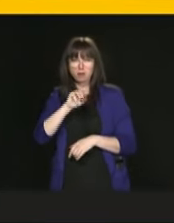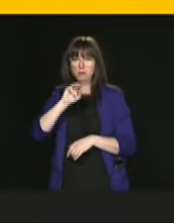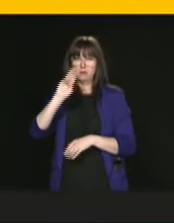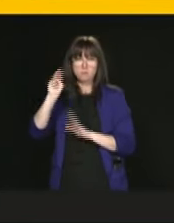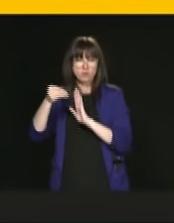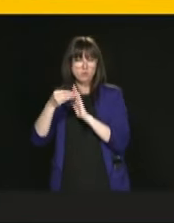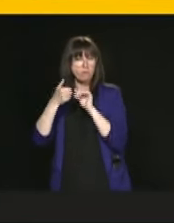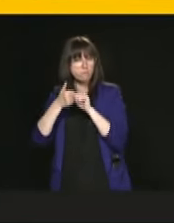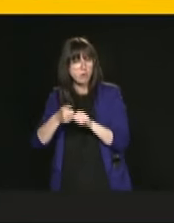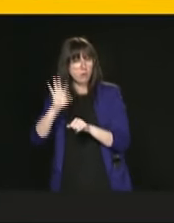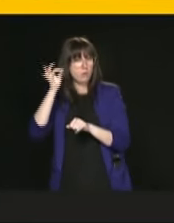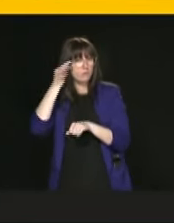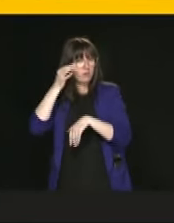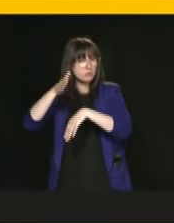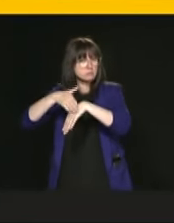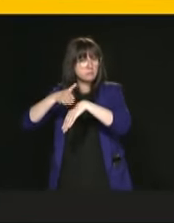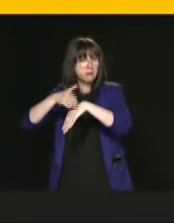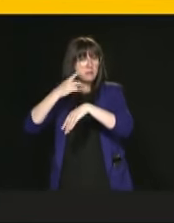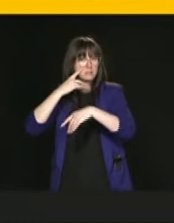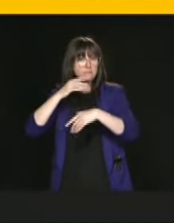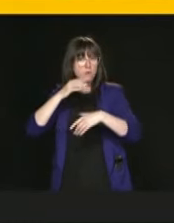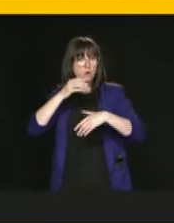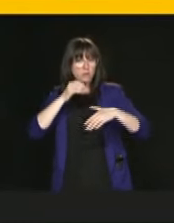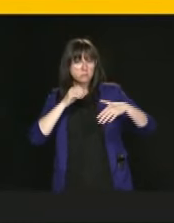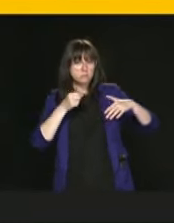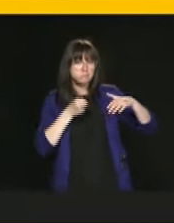what would you suggest they do?